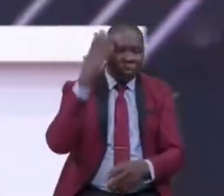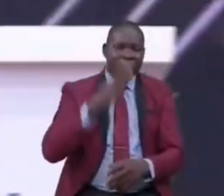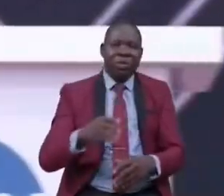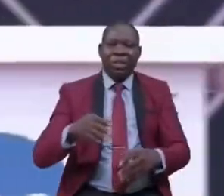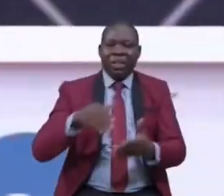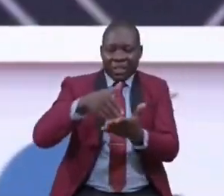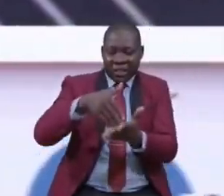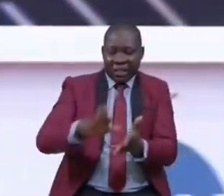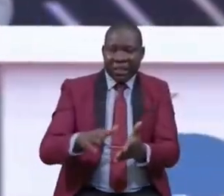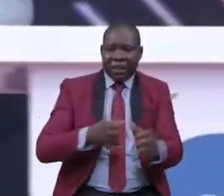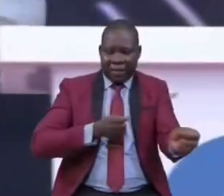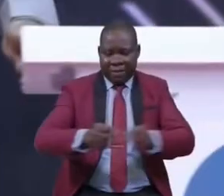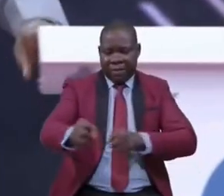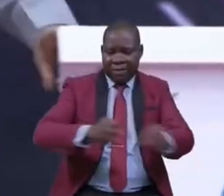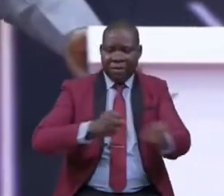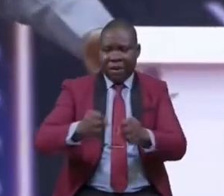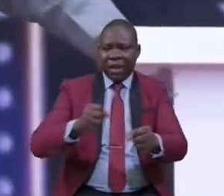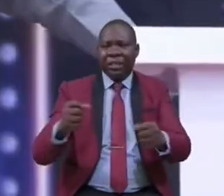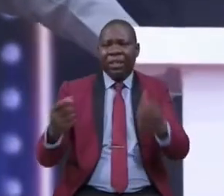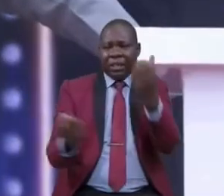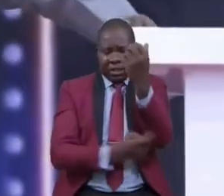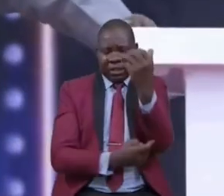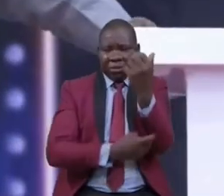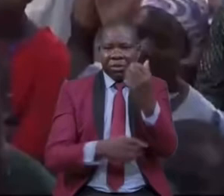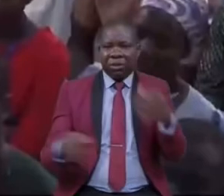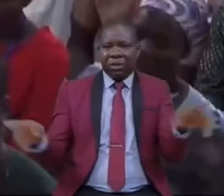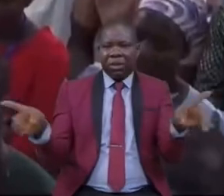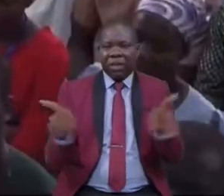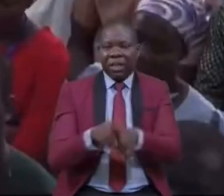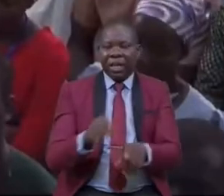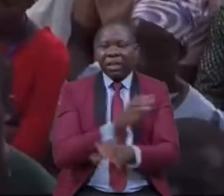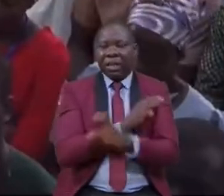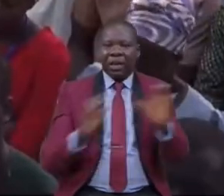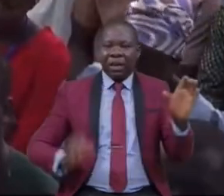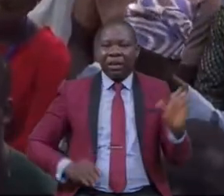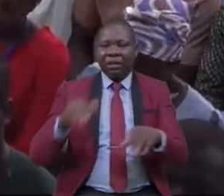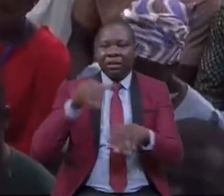temptation like Christ. Amen. Number six.